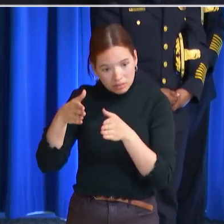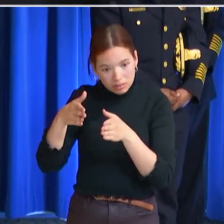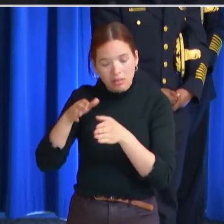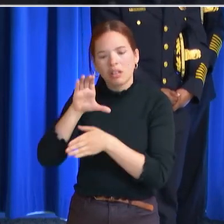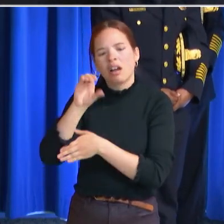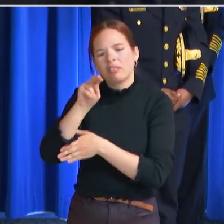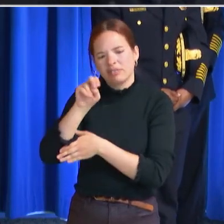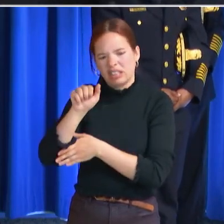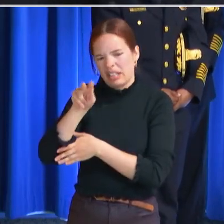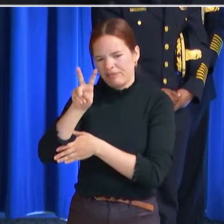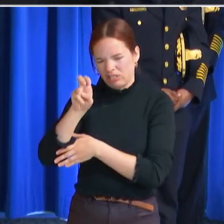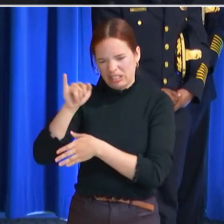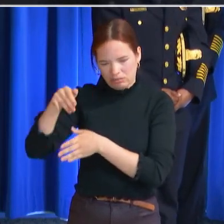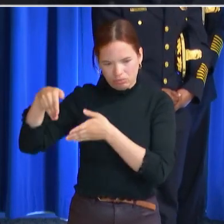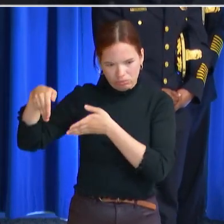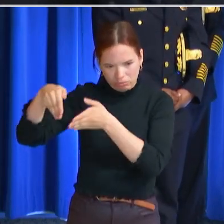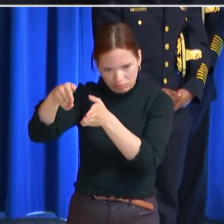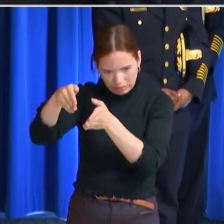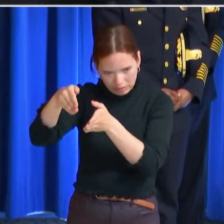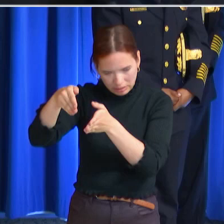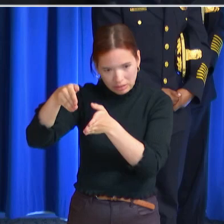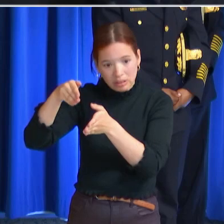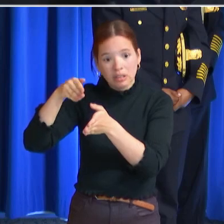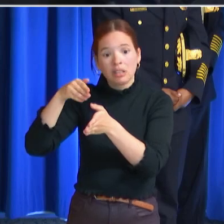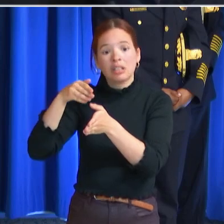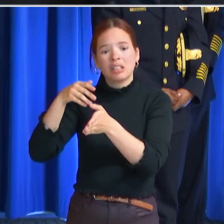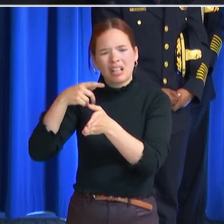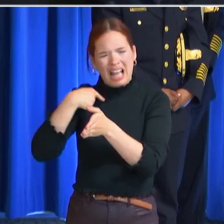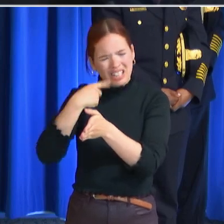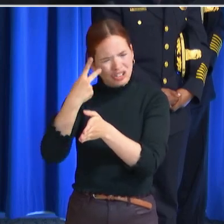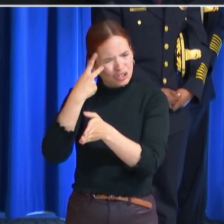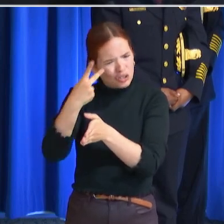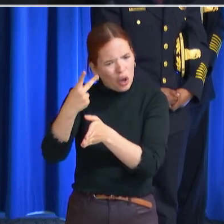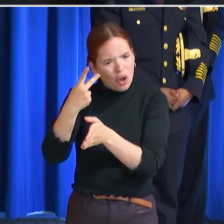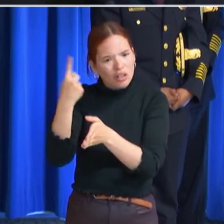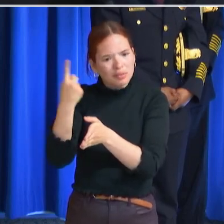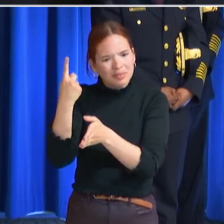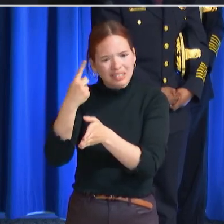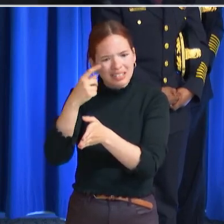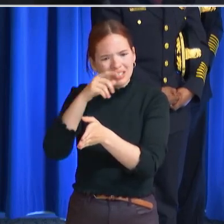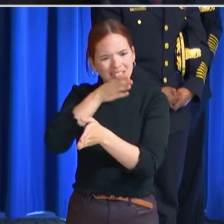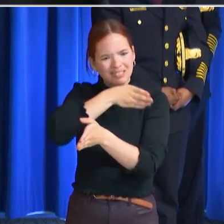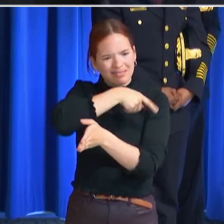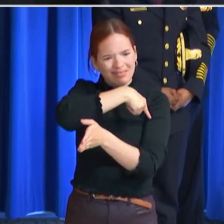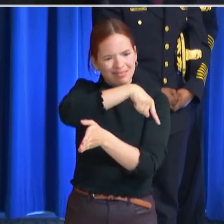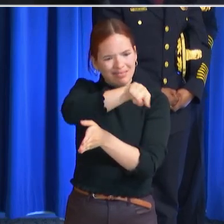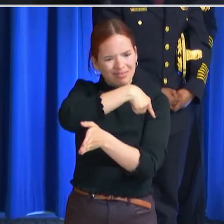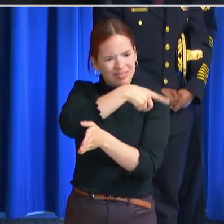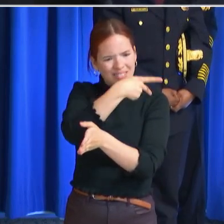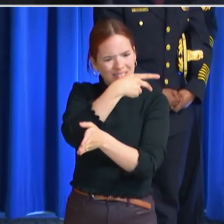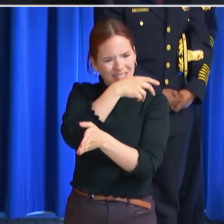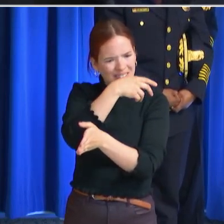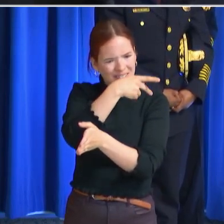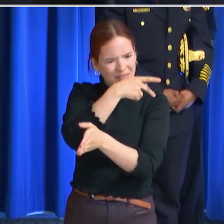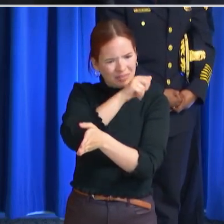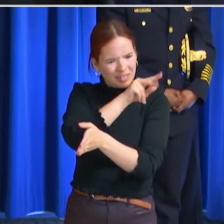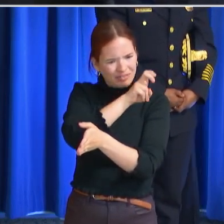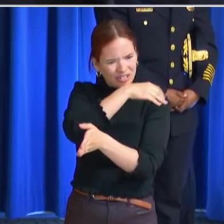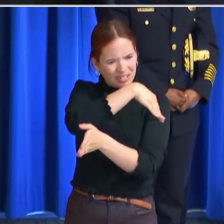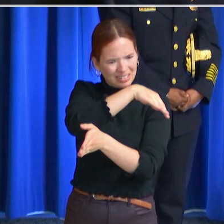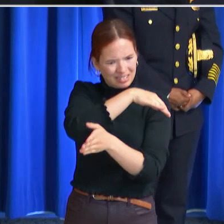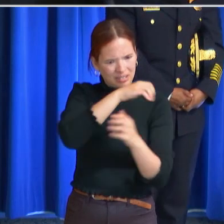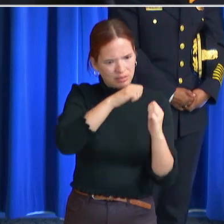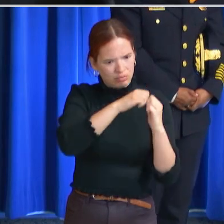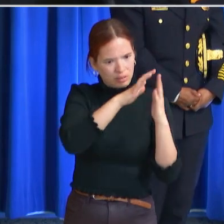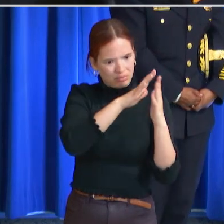the 1400 block of Pennsylvania Avenue, but you start seeing things pop up in the 900 block of Pennsylvania Avenue. Now the strategy would have to be